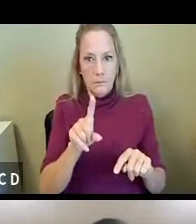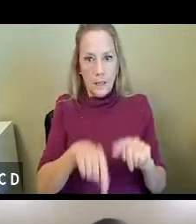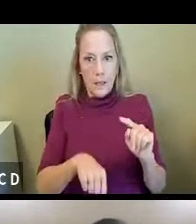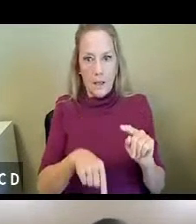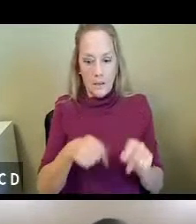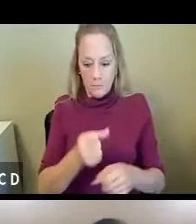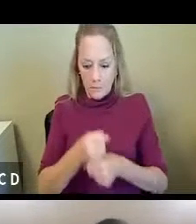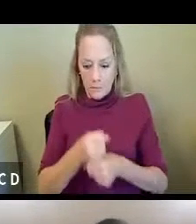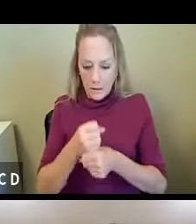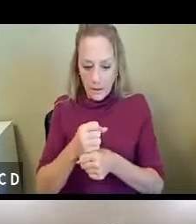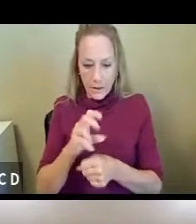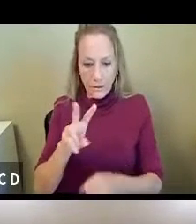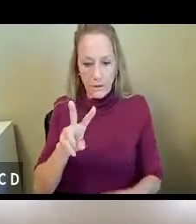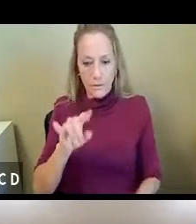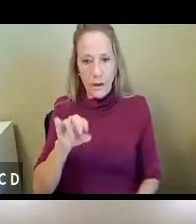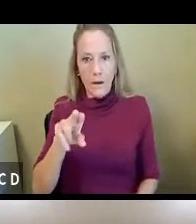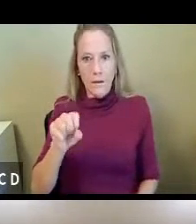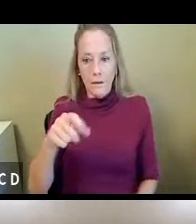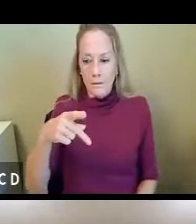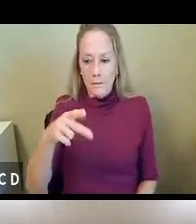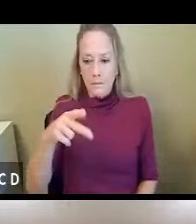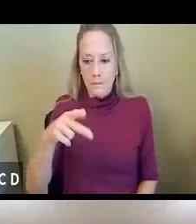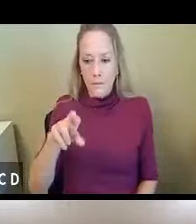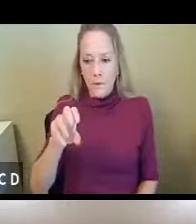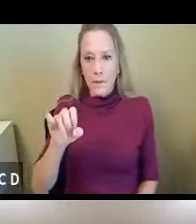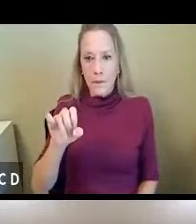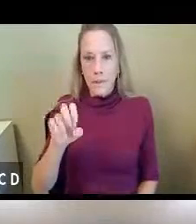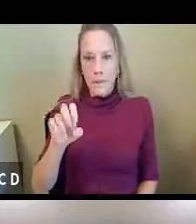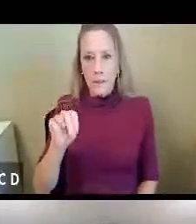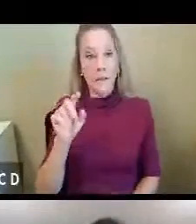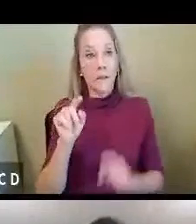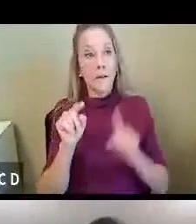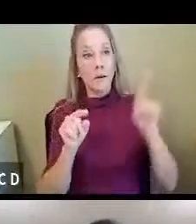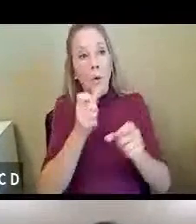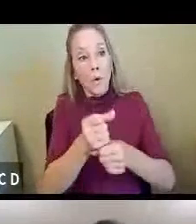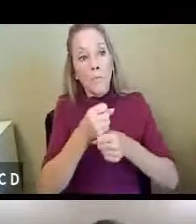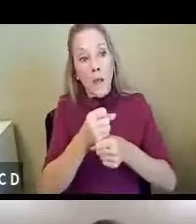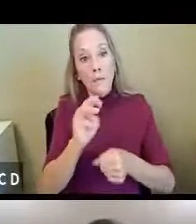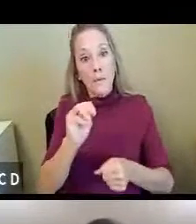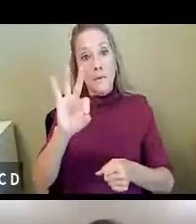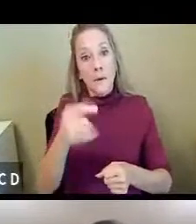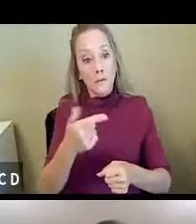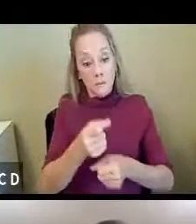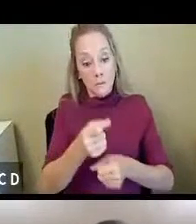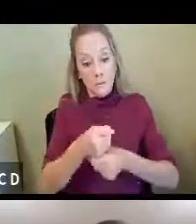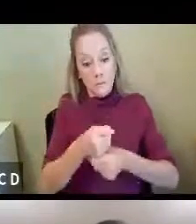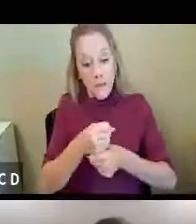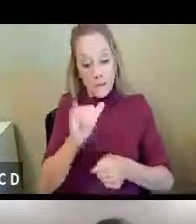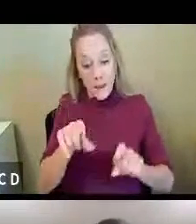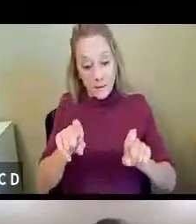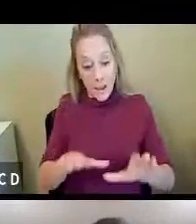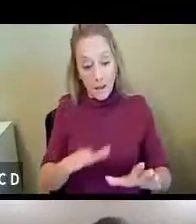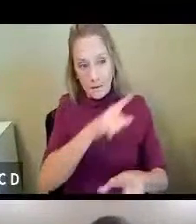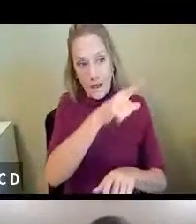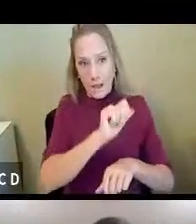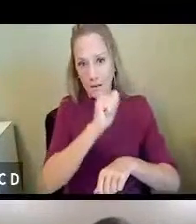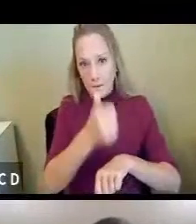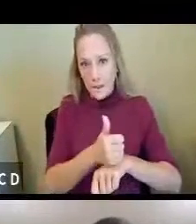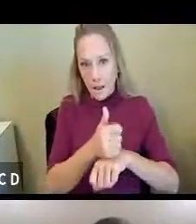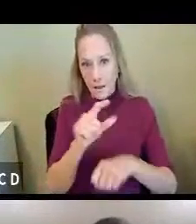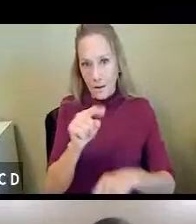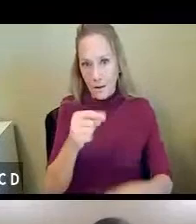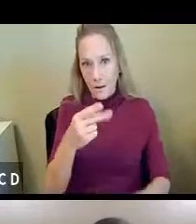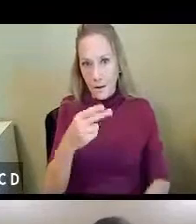protein. The manufacturer sets the cycle threshold that everybody's so concerned about, and